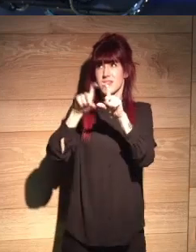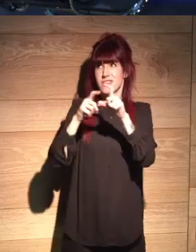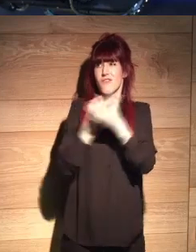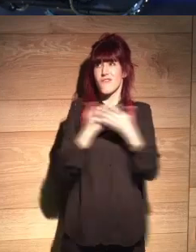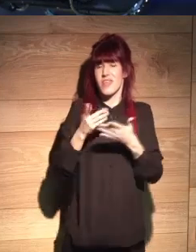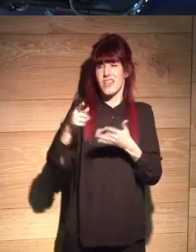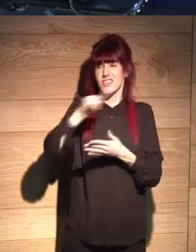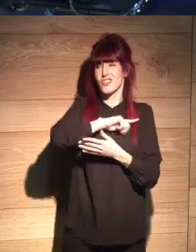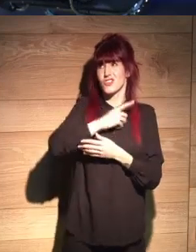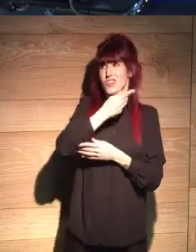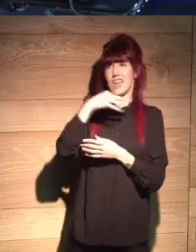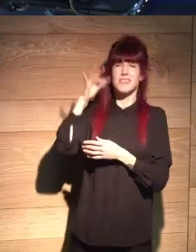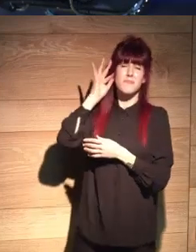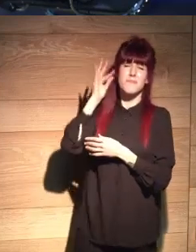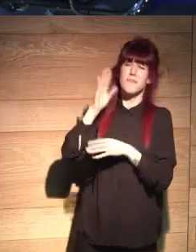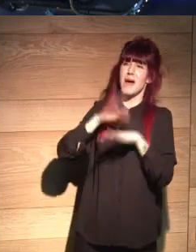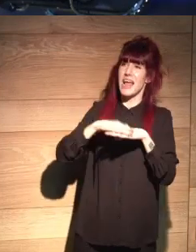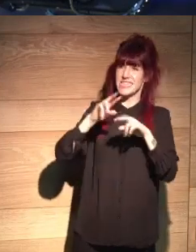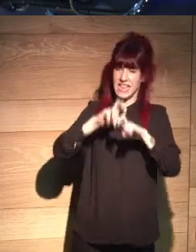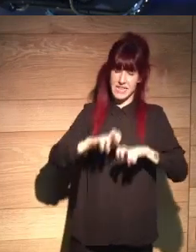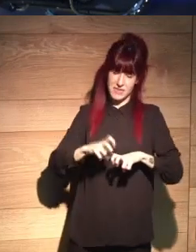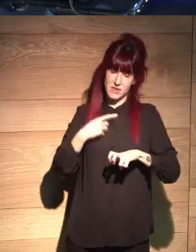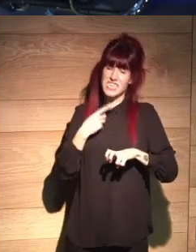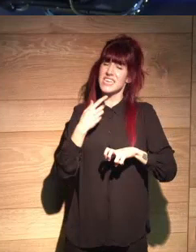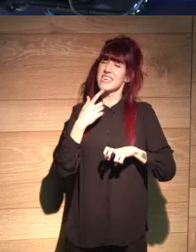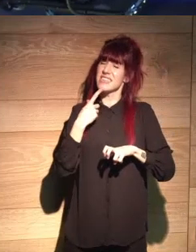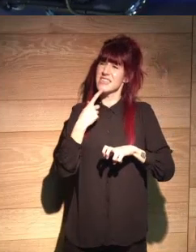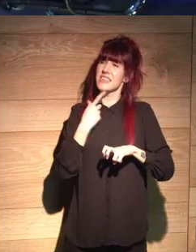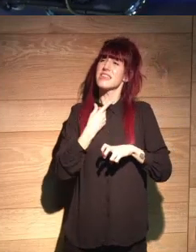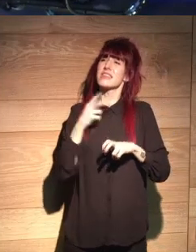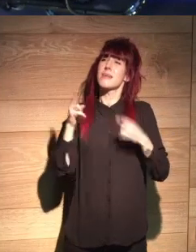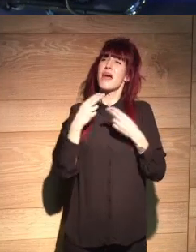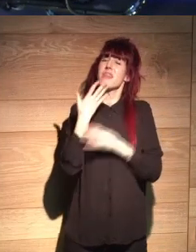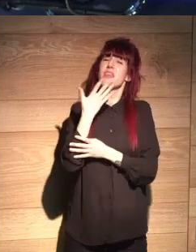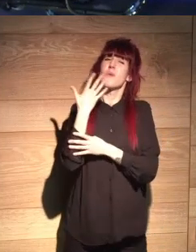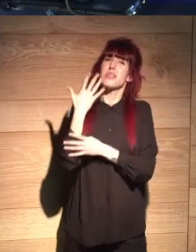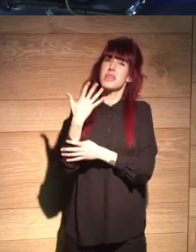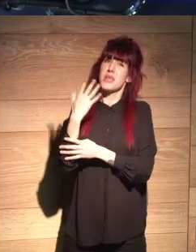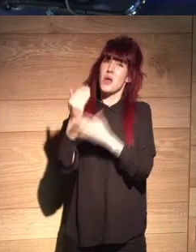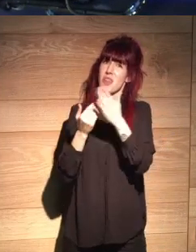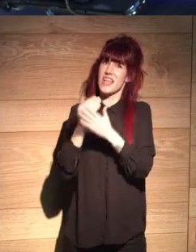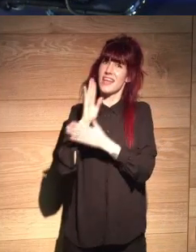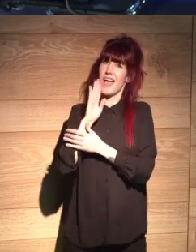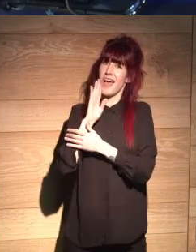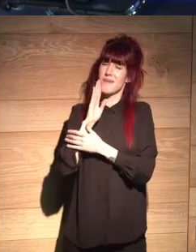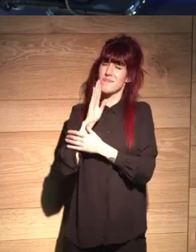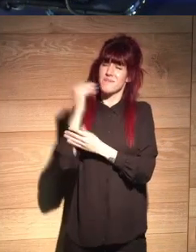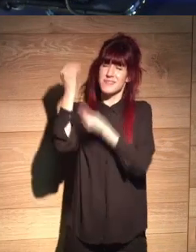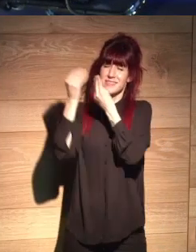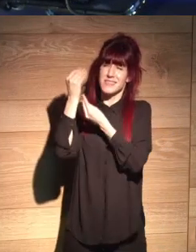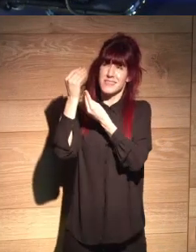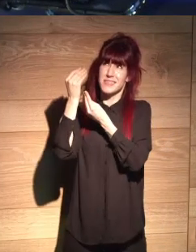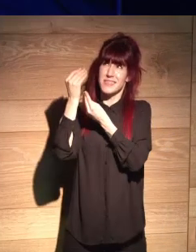to trust us more in order to make this sort of analysis. But I wanted to go to the data of the 55 days. And